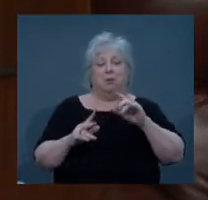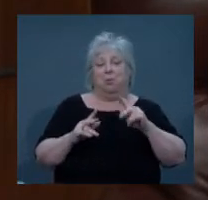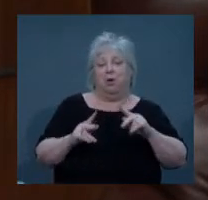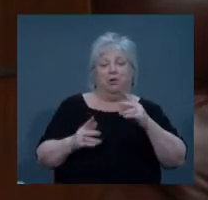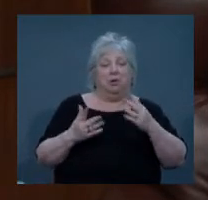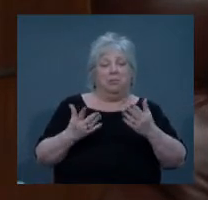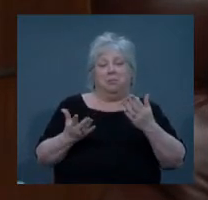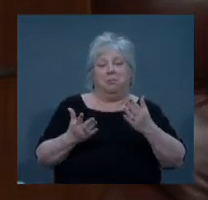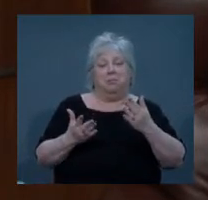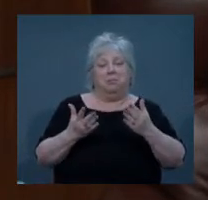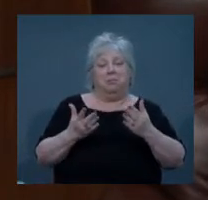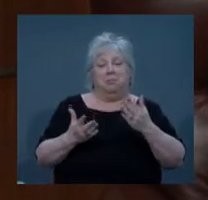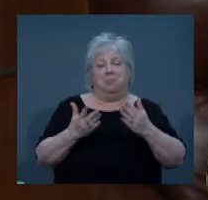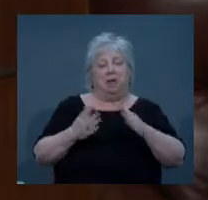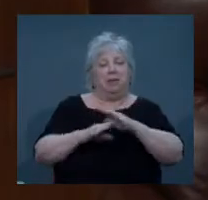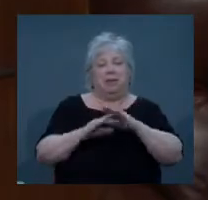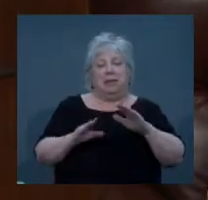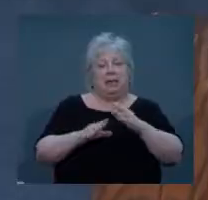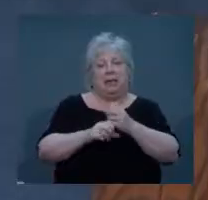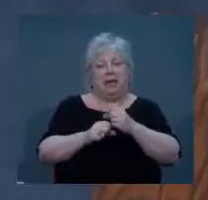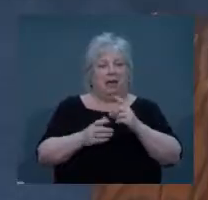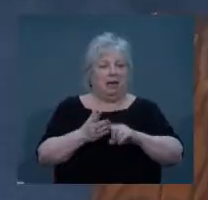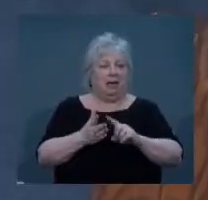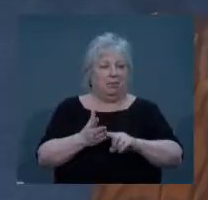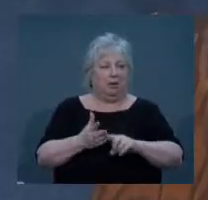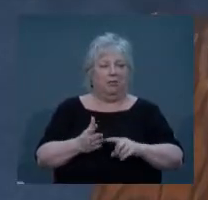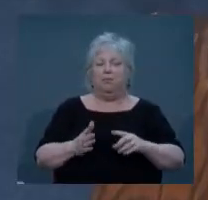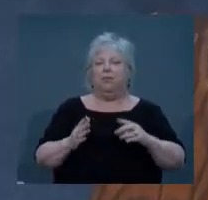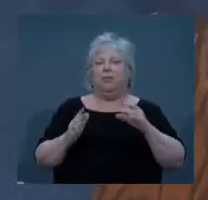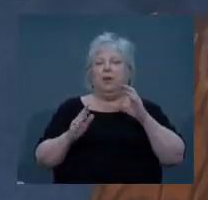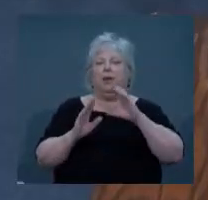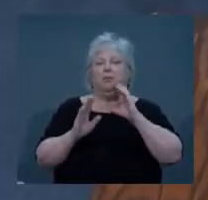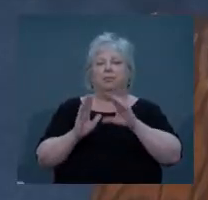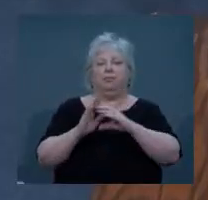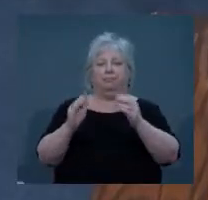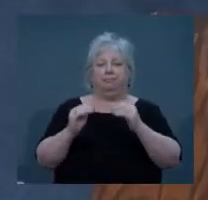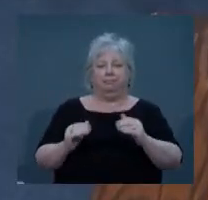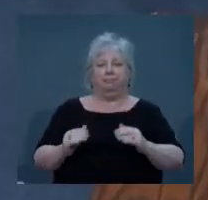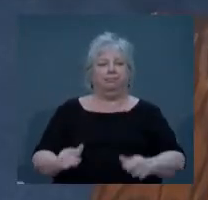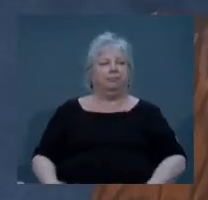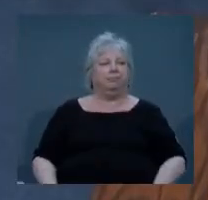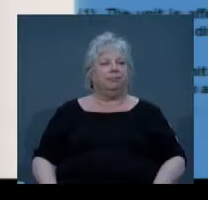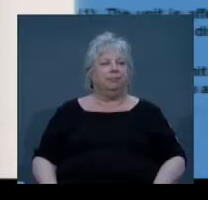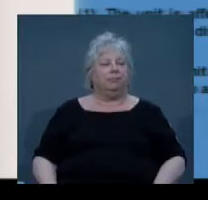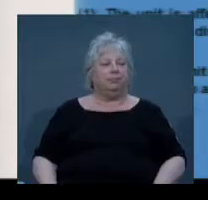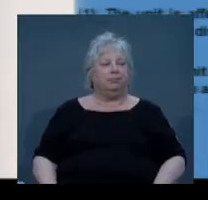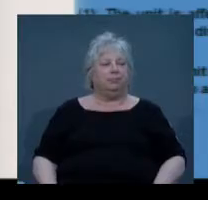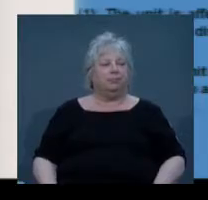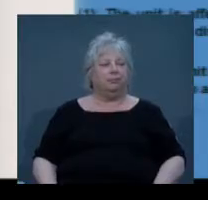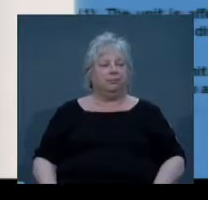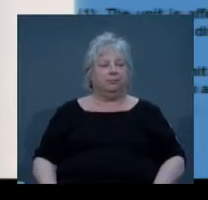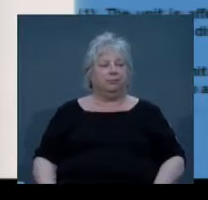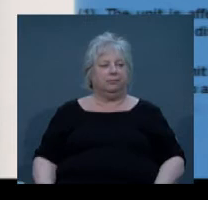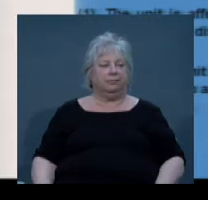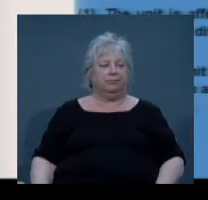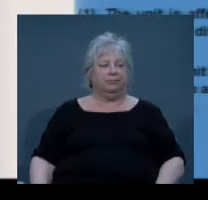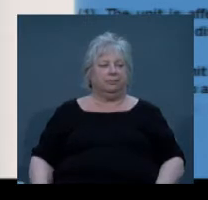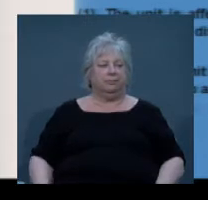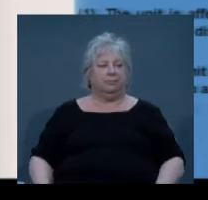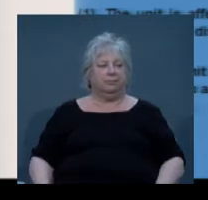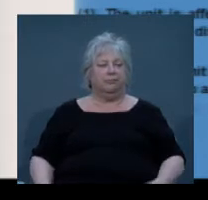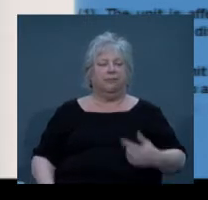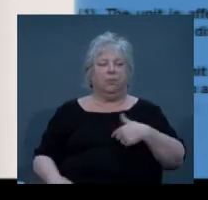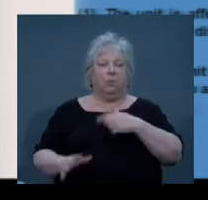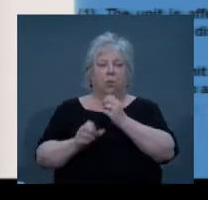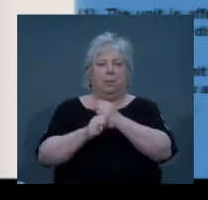gotten an inspection. Okay. Allie, you can go to the next one. So this is another section where we made